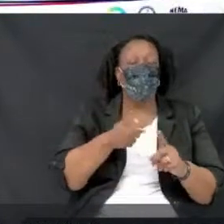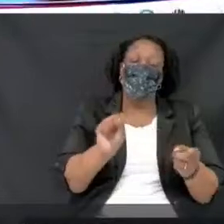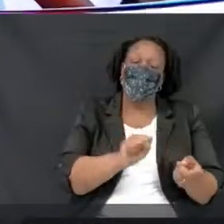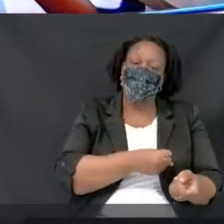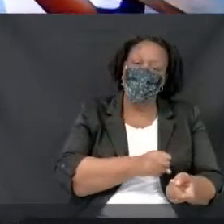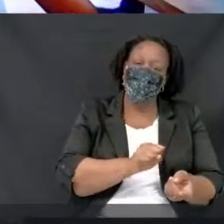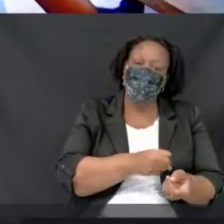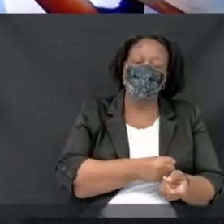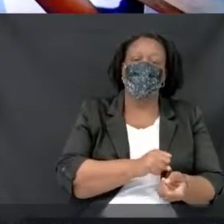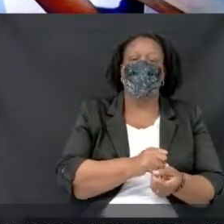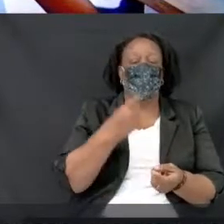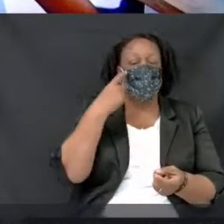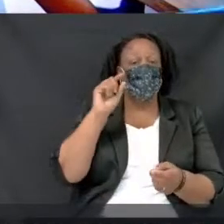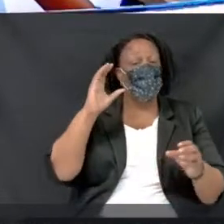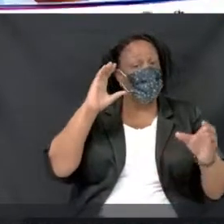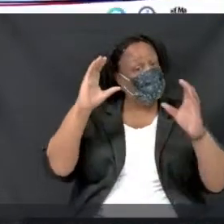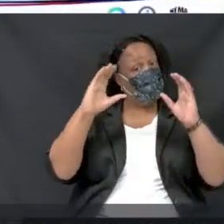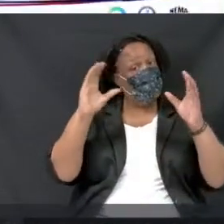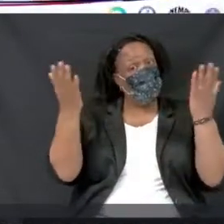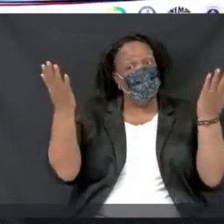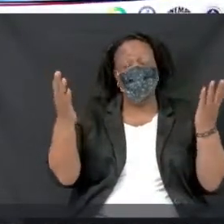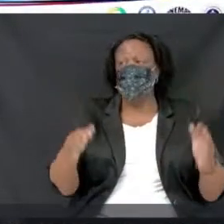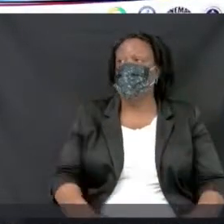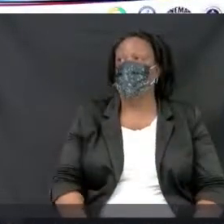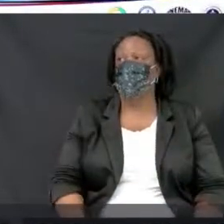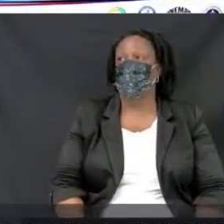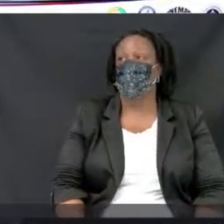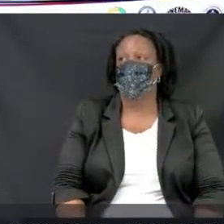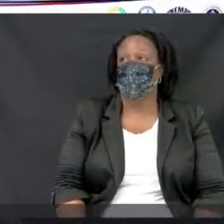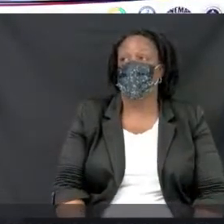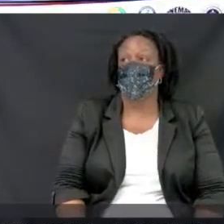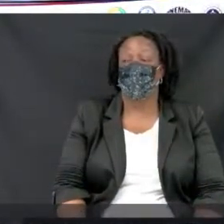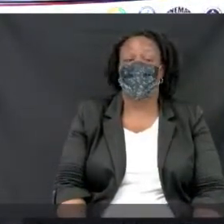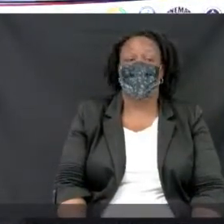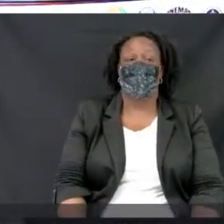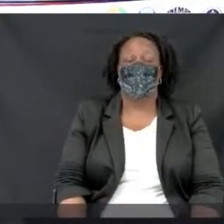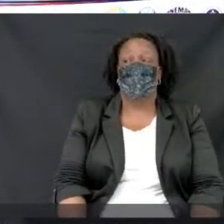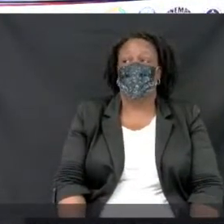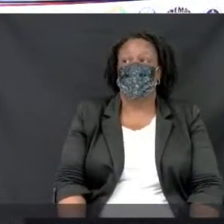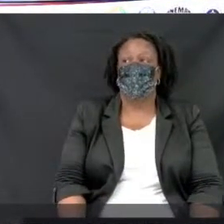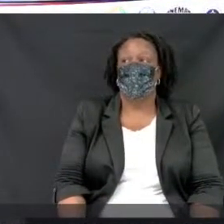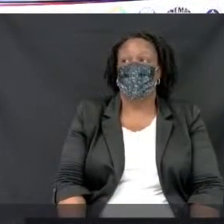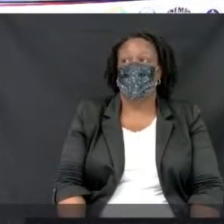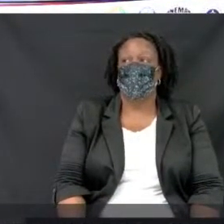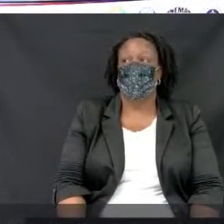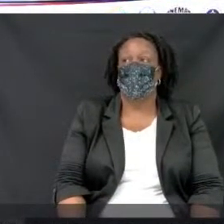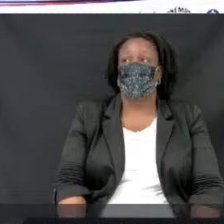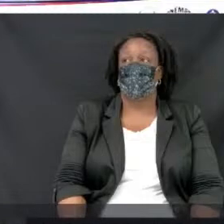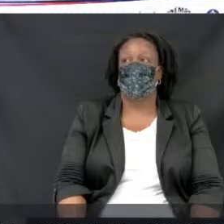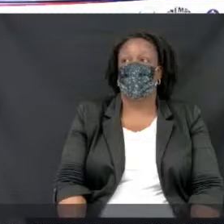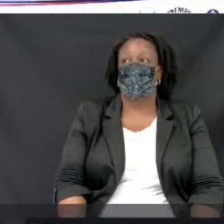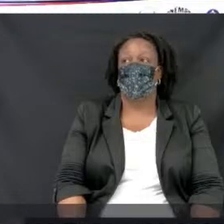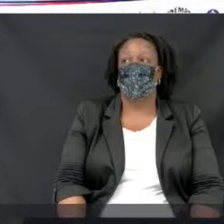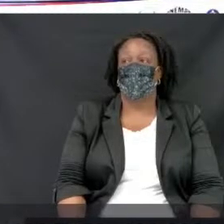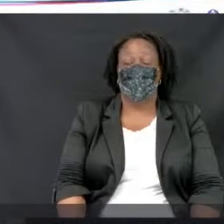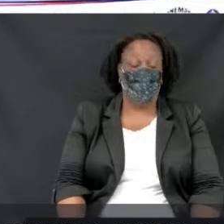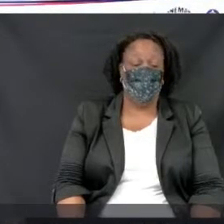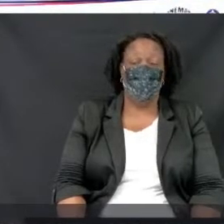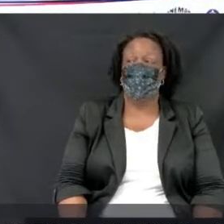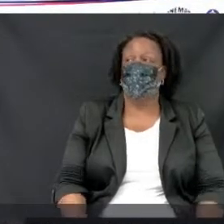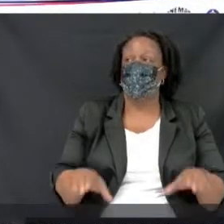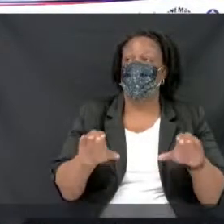to choose from, 80% comes to what, 26,000? How many? Yes. And so